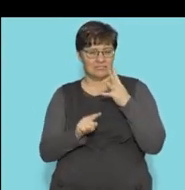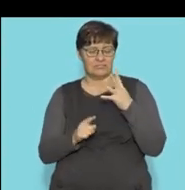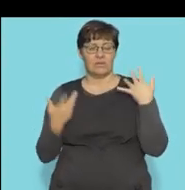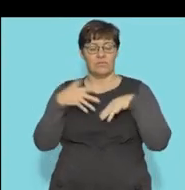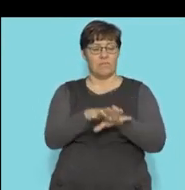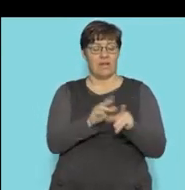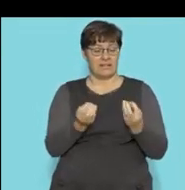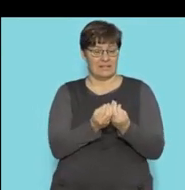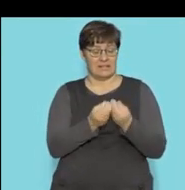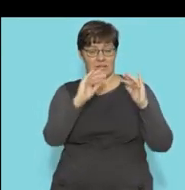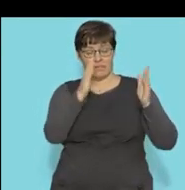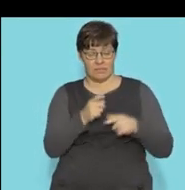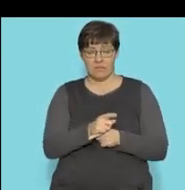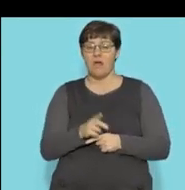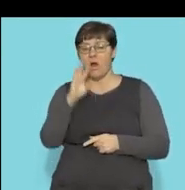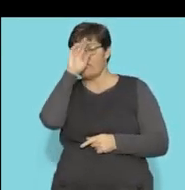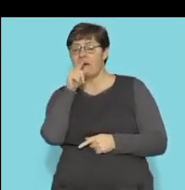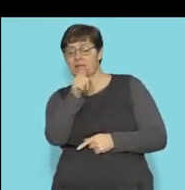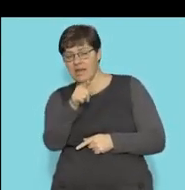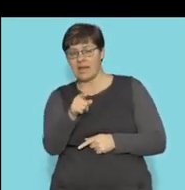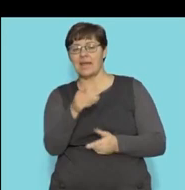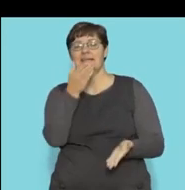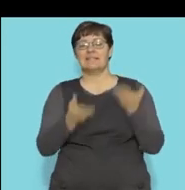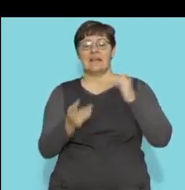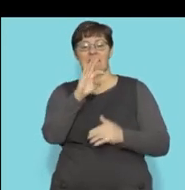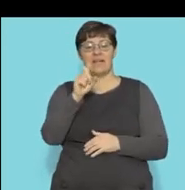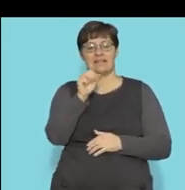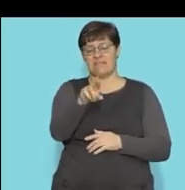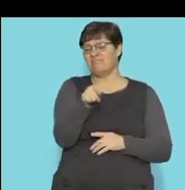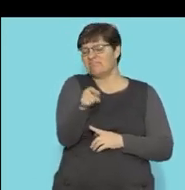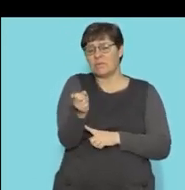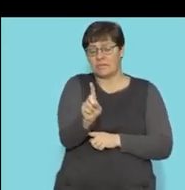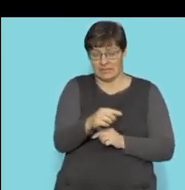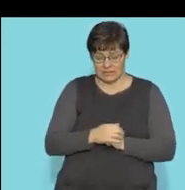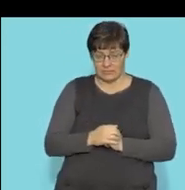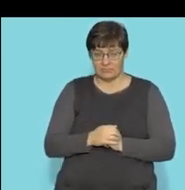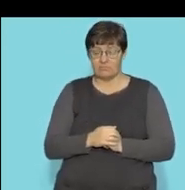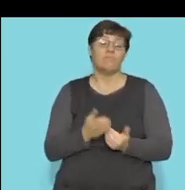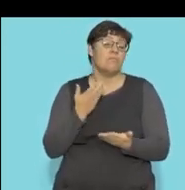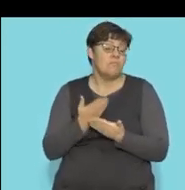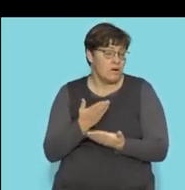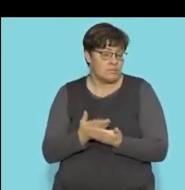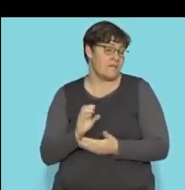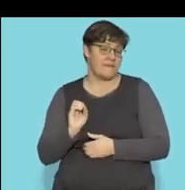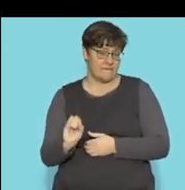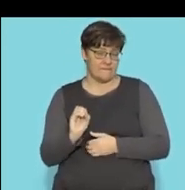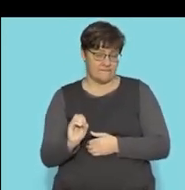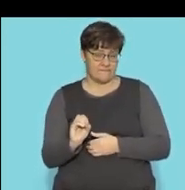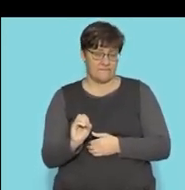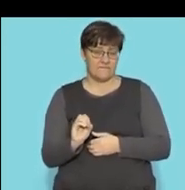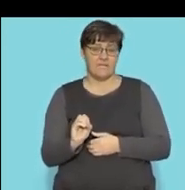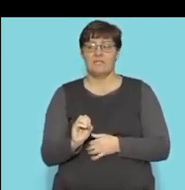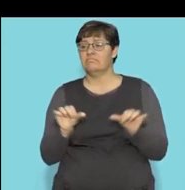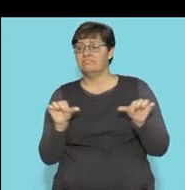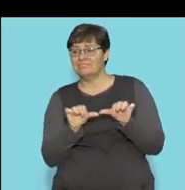shapes, but first things first, I'm going to remind you what scale factors are. So it is possible that the